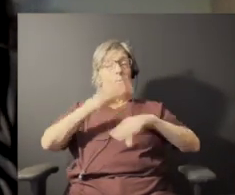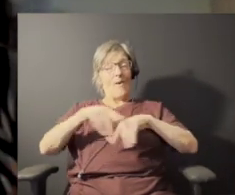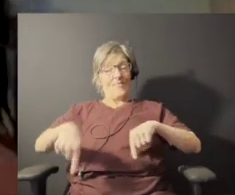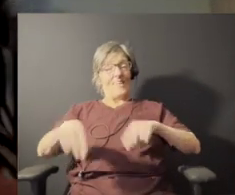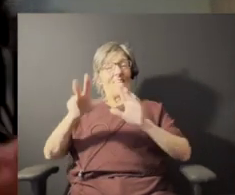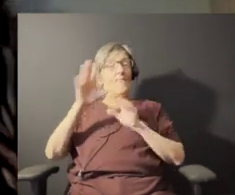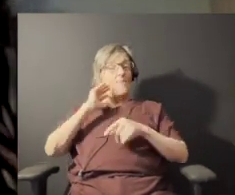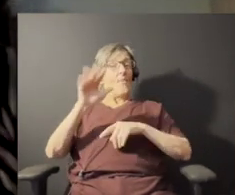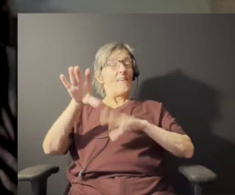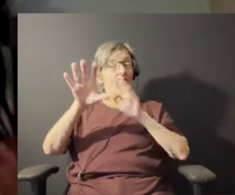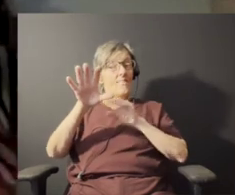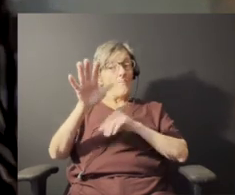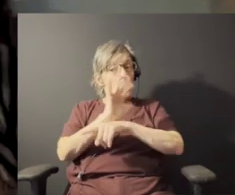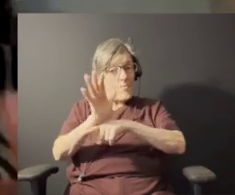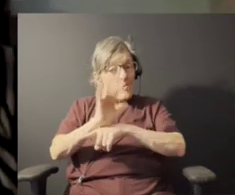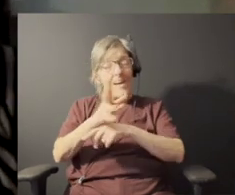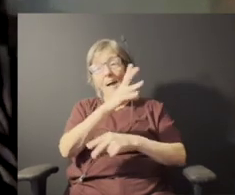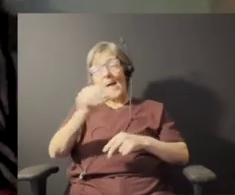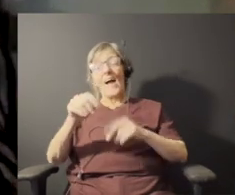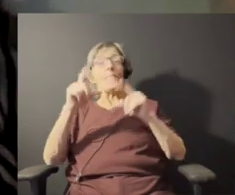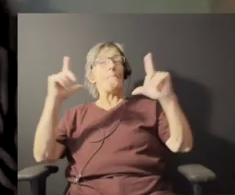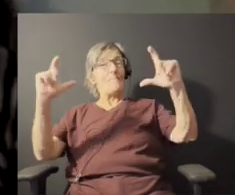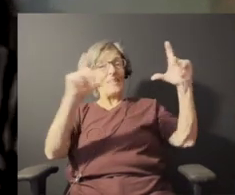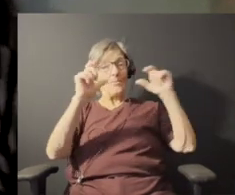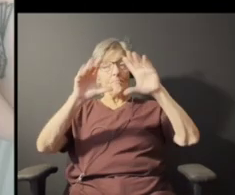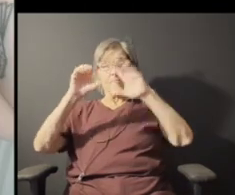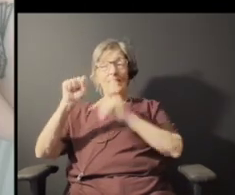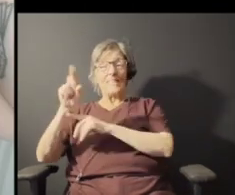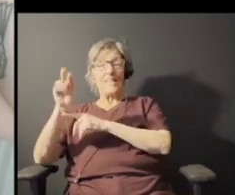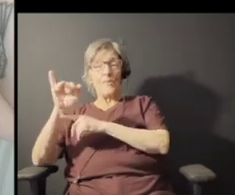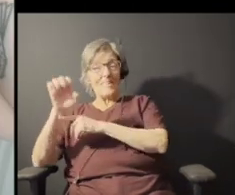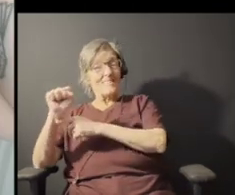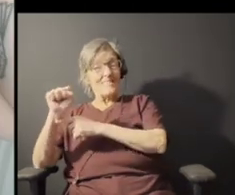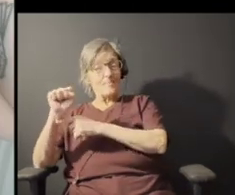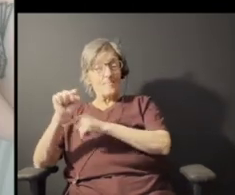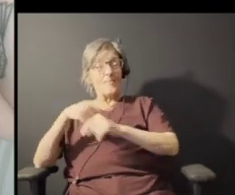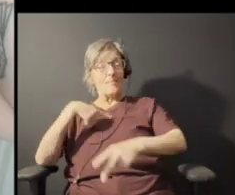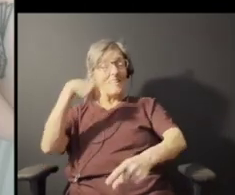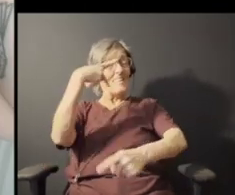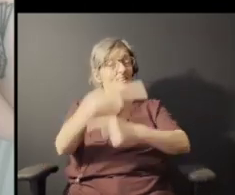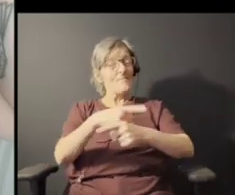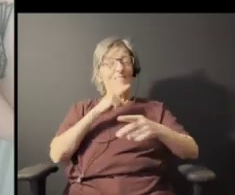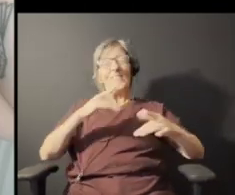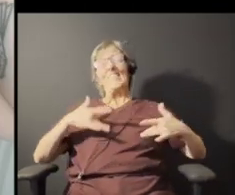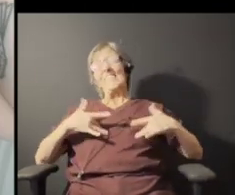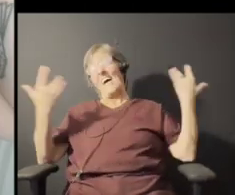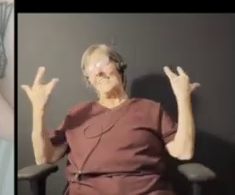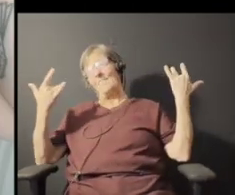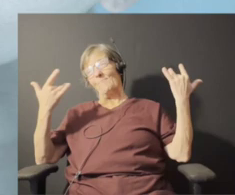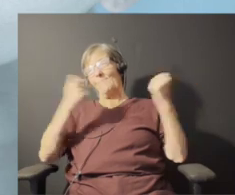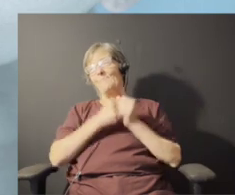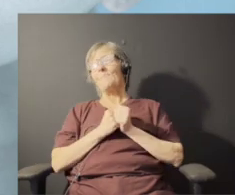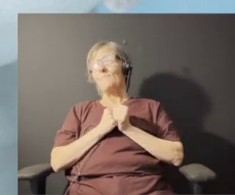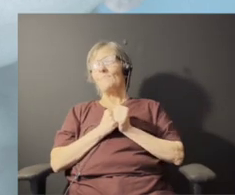for the film and the photo series. Yes. We'll keep it That's so exciting.